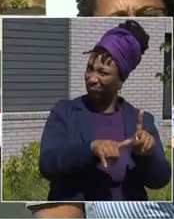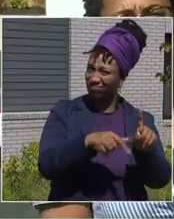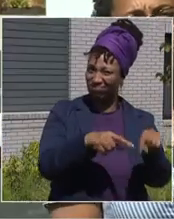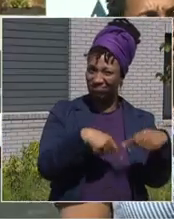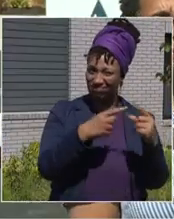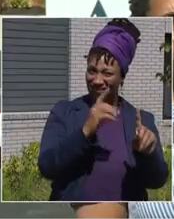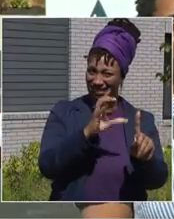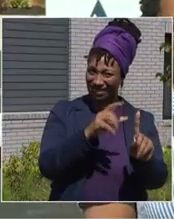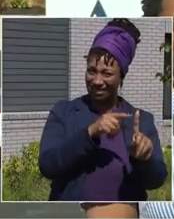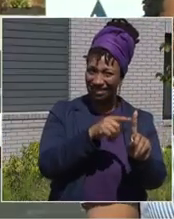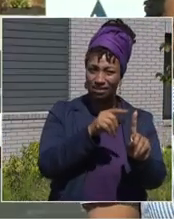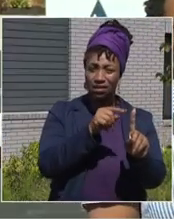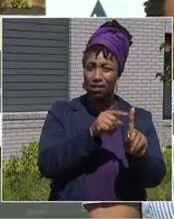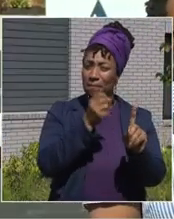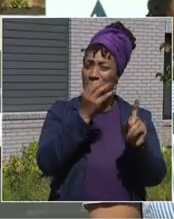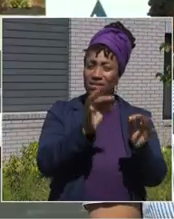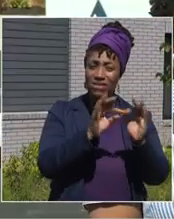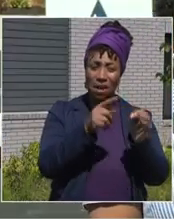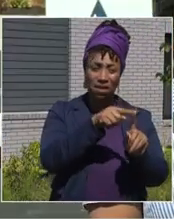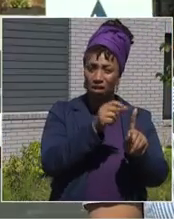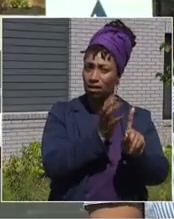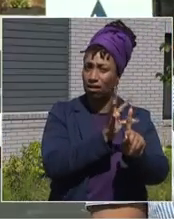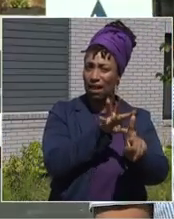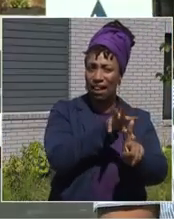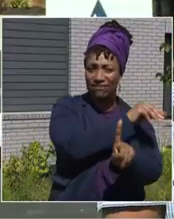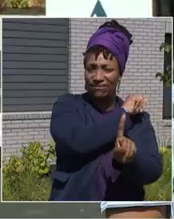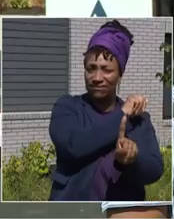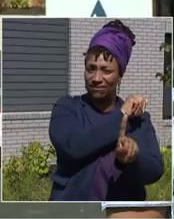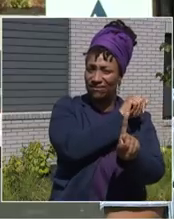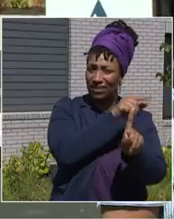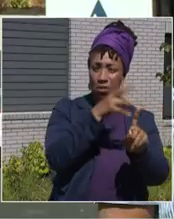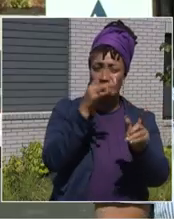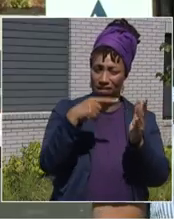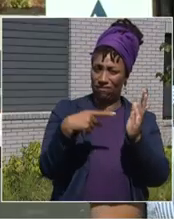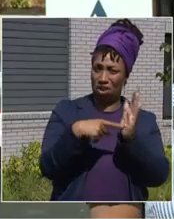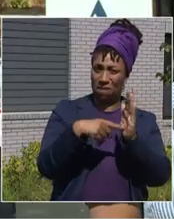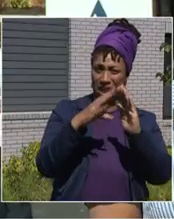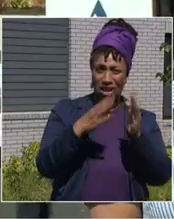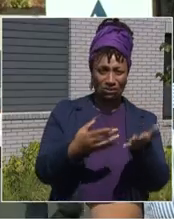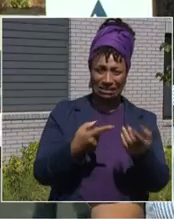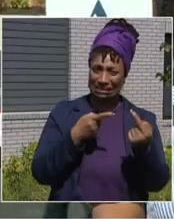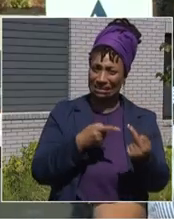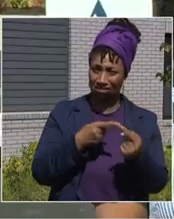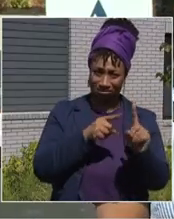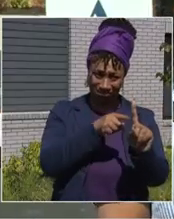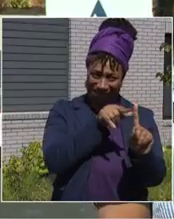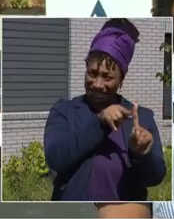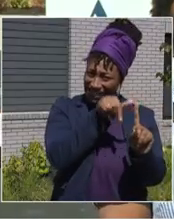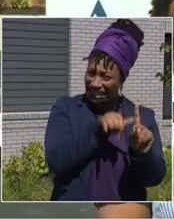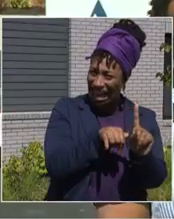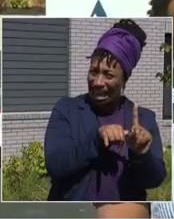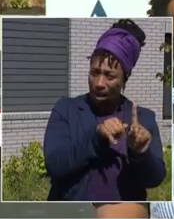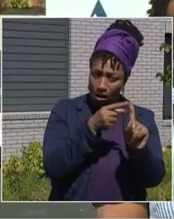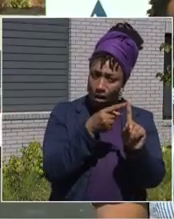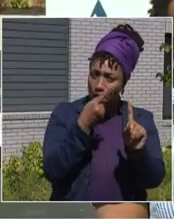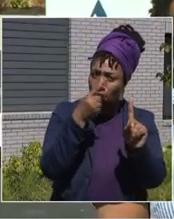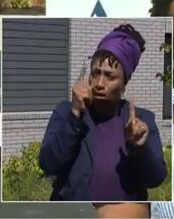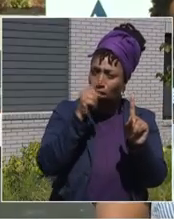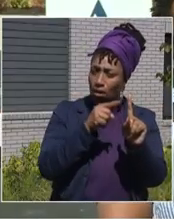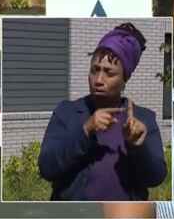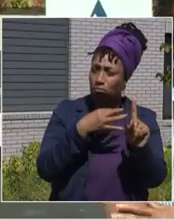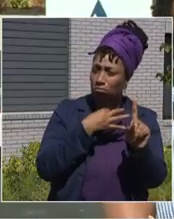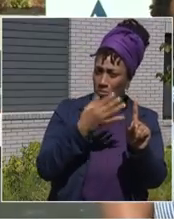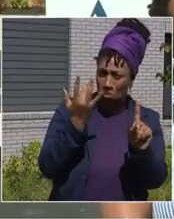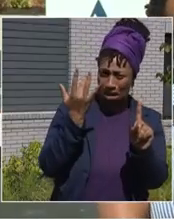and single-family housing. And she was telling me that the greatest thing about this for her, one of the best things about this for her, is being able to stay in